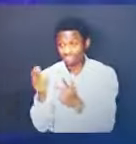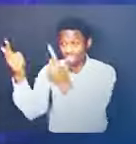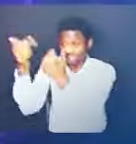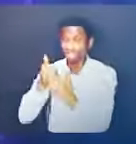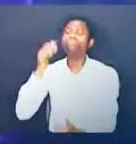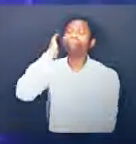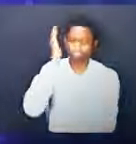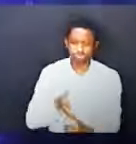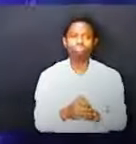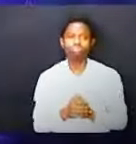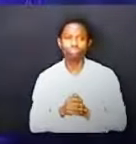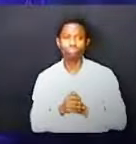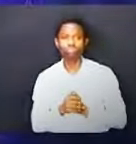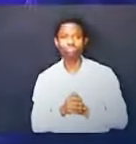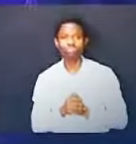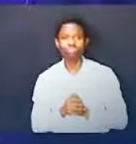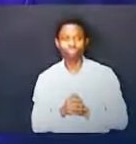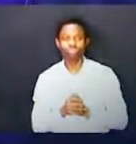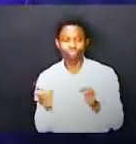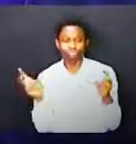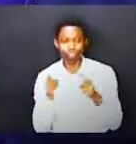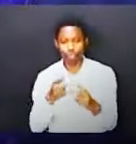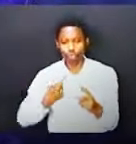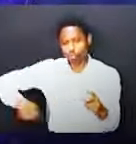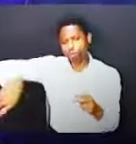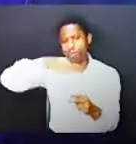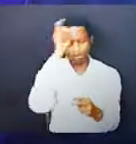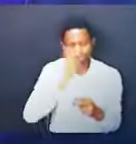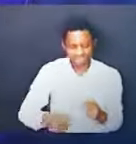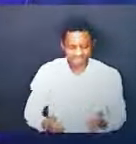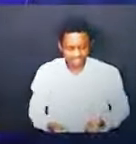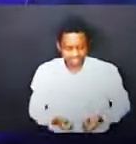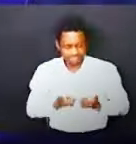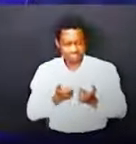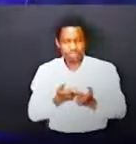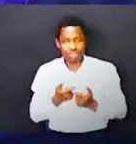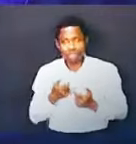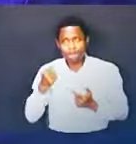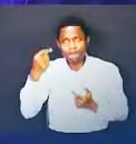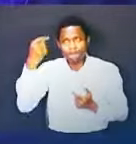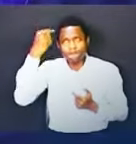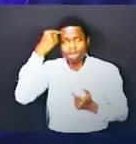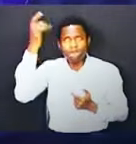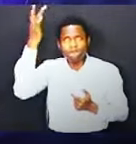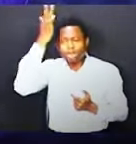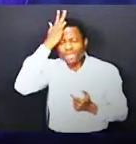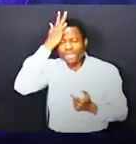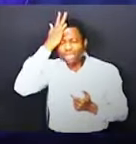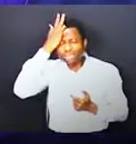Yes. So let's live a life with eternity in mind.